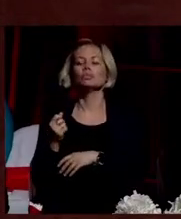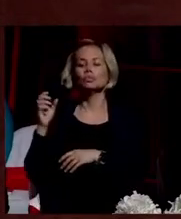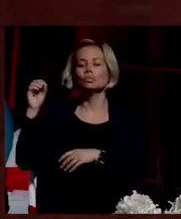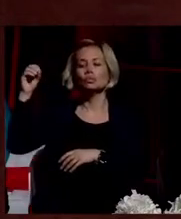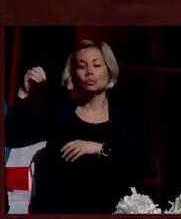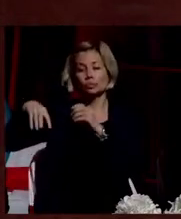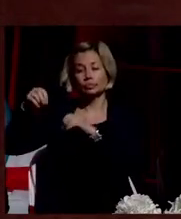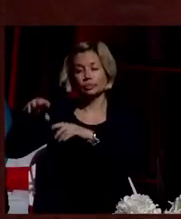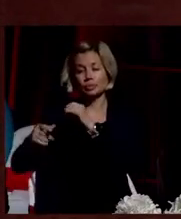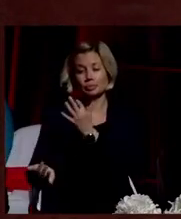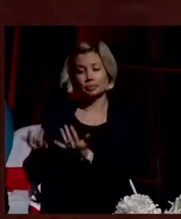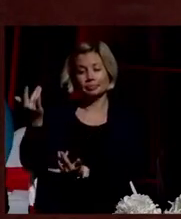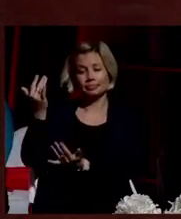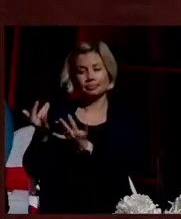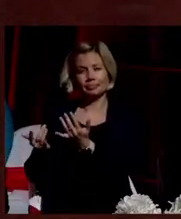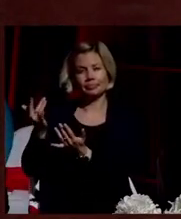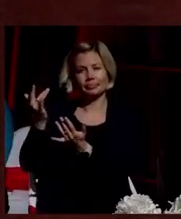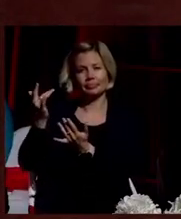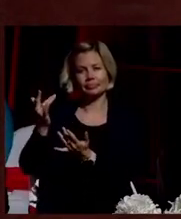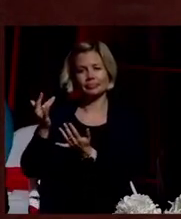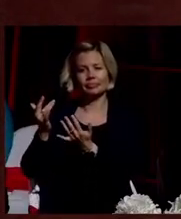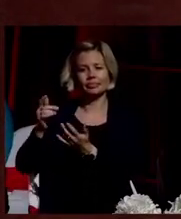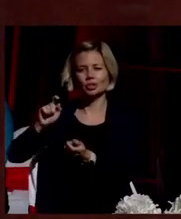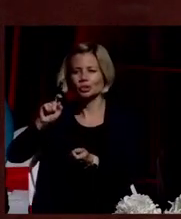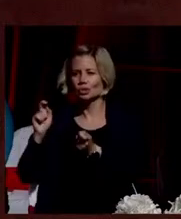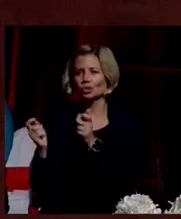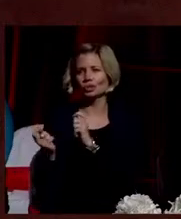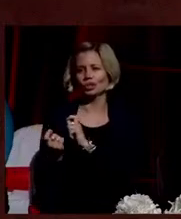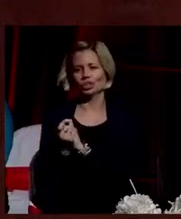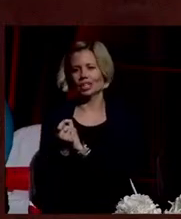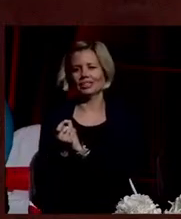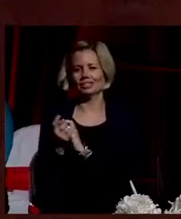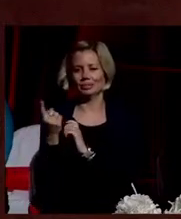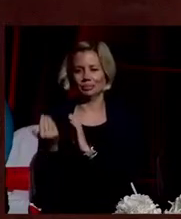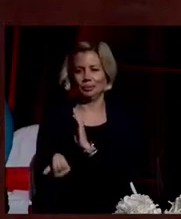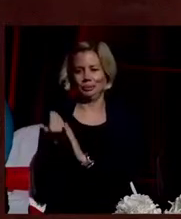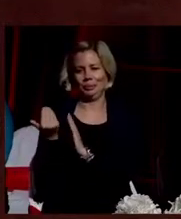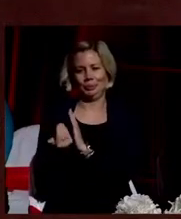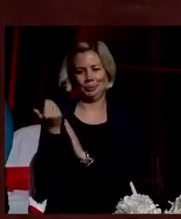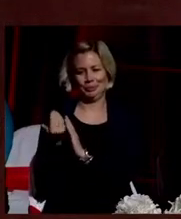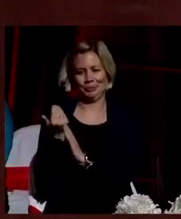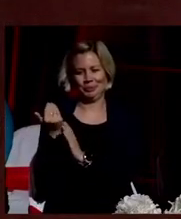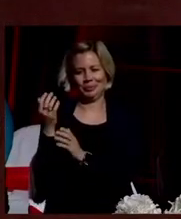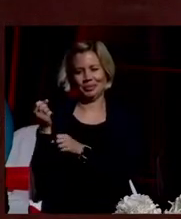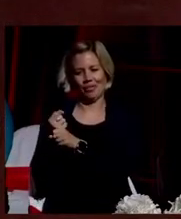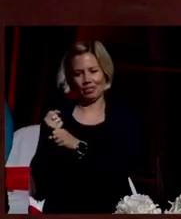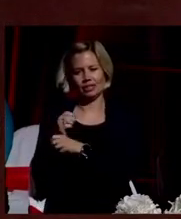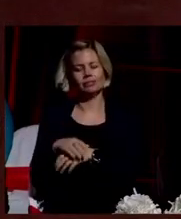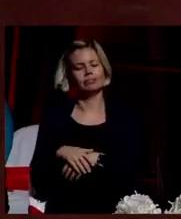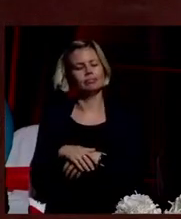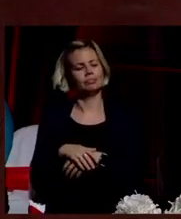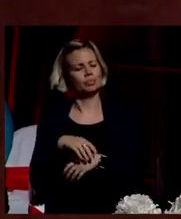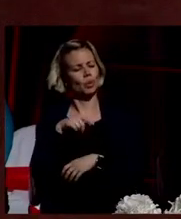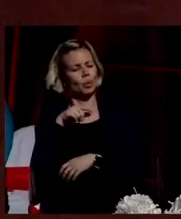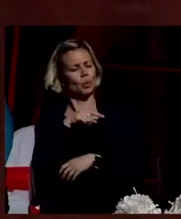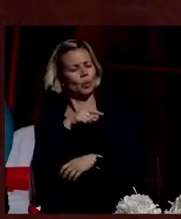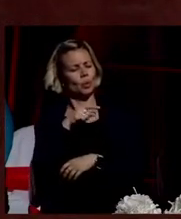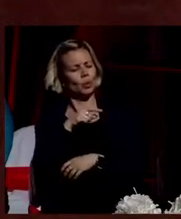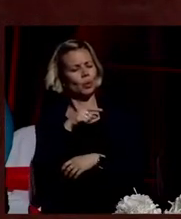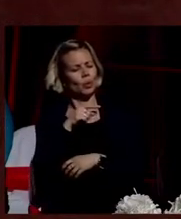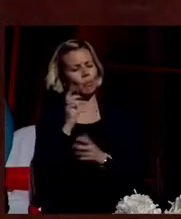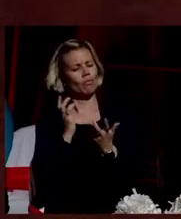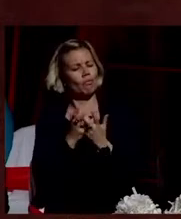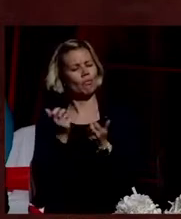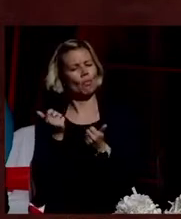water, they changed the water and created something new. "Which are you?" he asked his daughter. "When trouble or